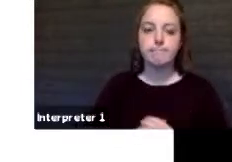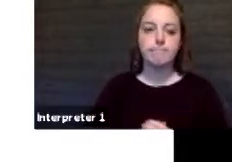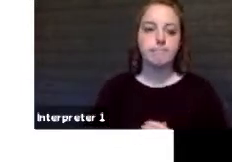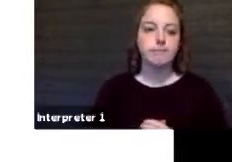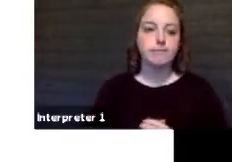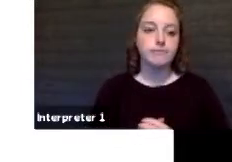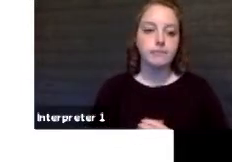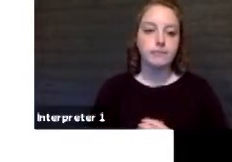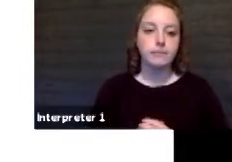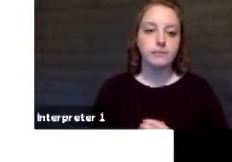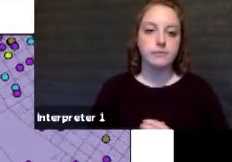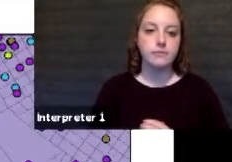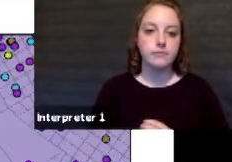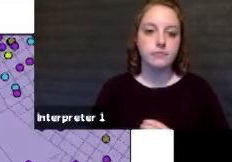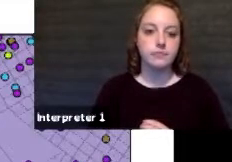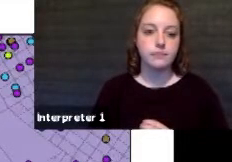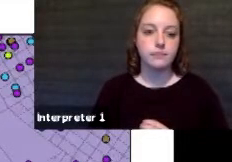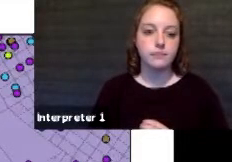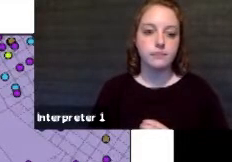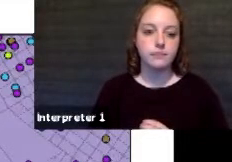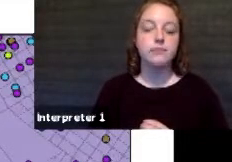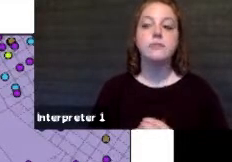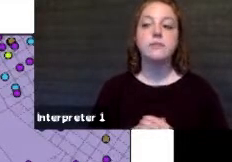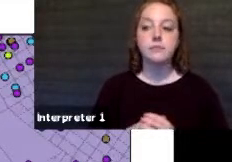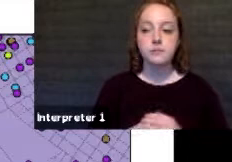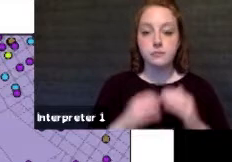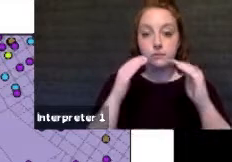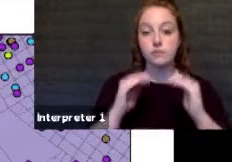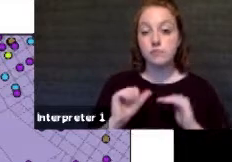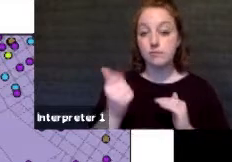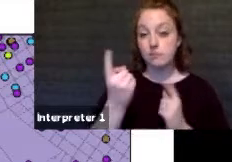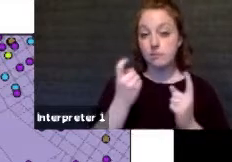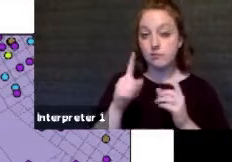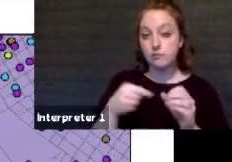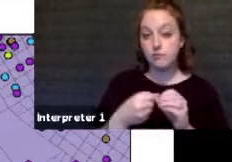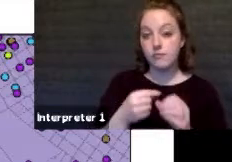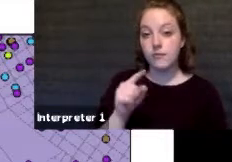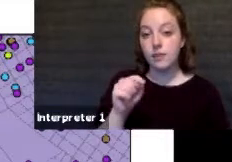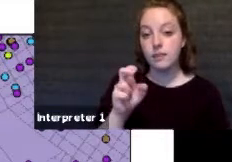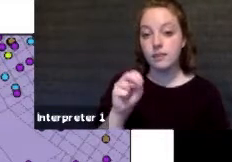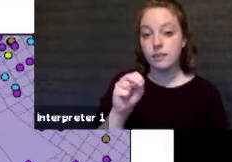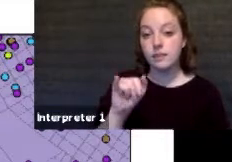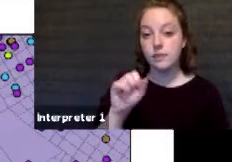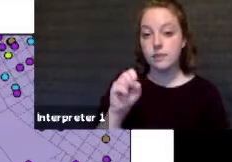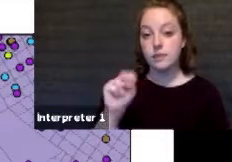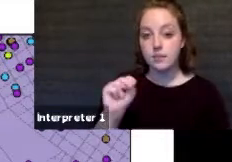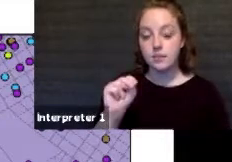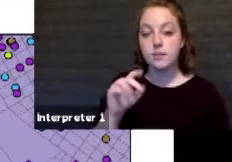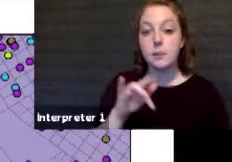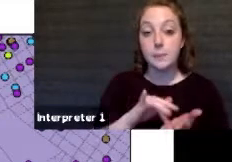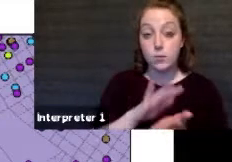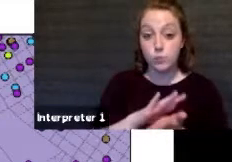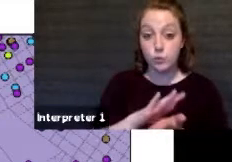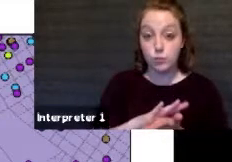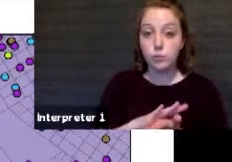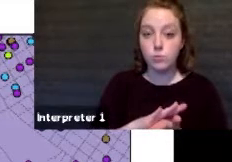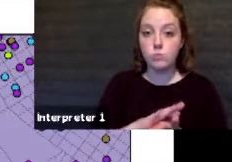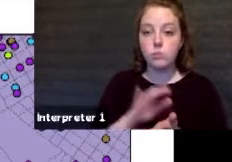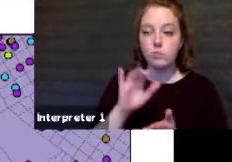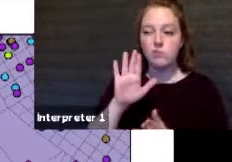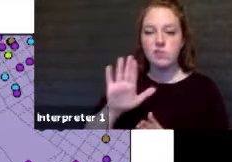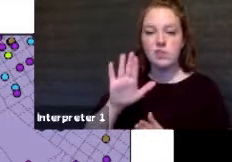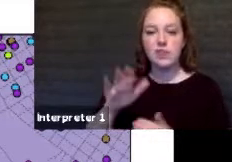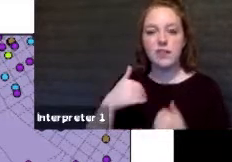questions about Tennyson Middle School and the Atlas program and how those relate to each other. And so we wanted to share a few